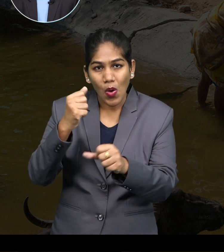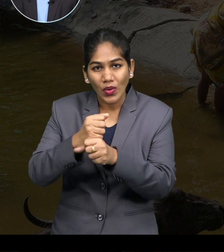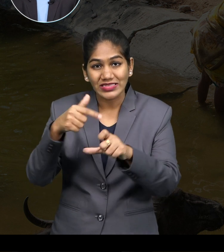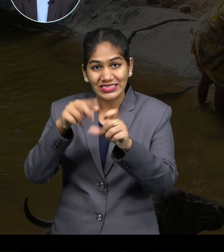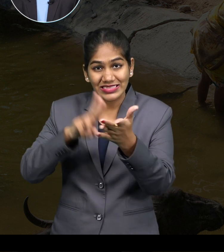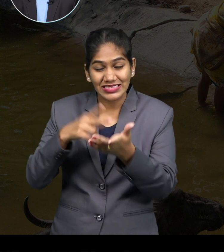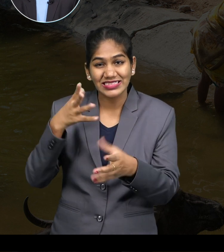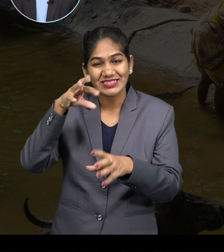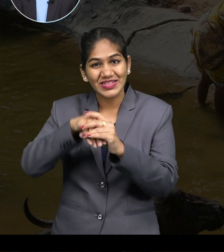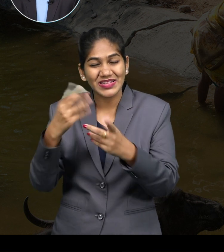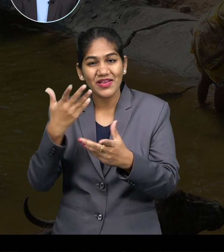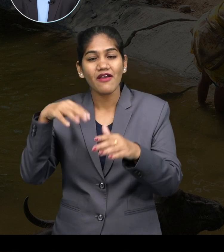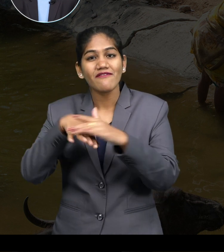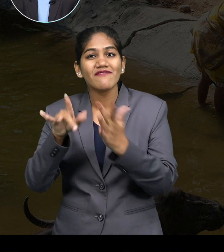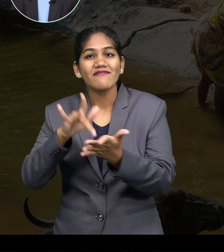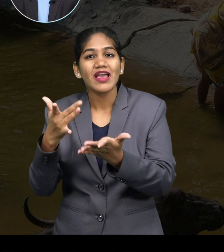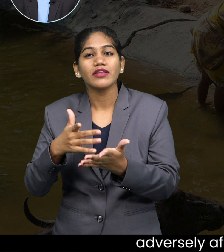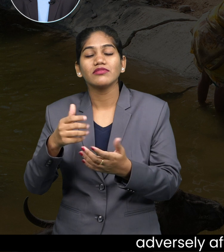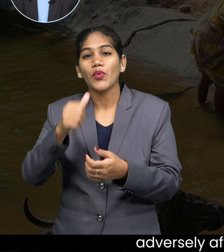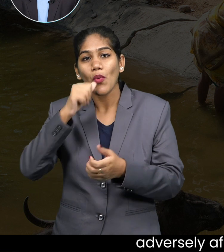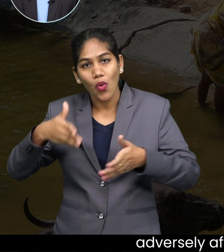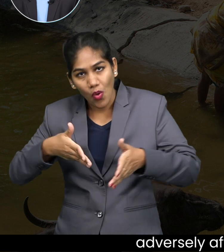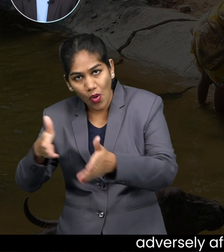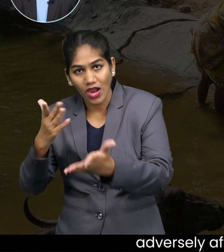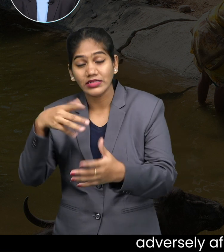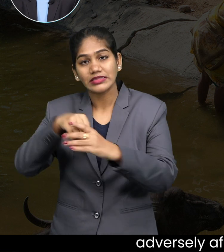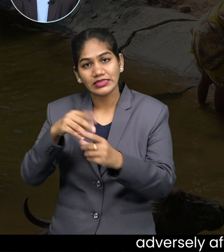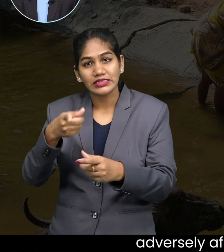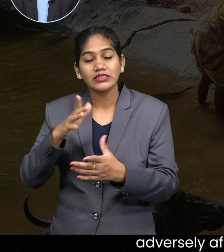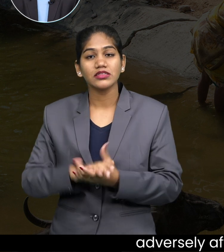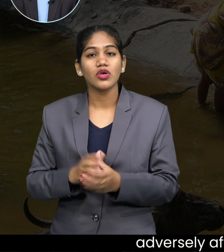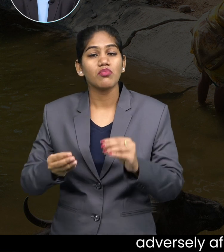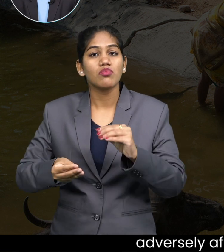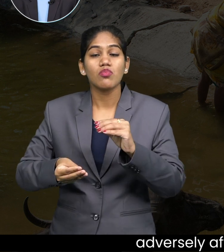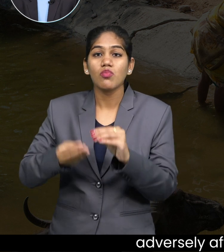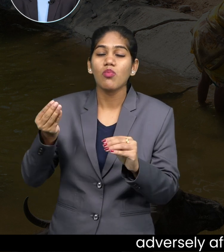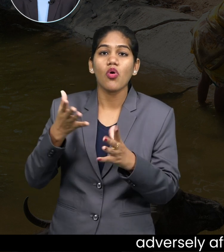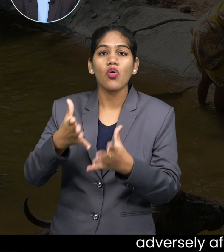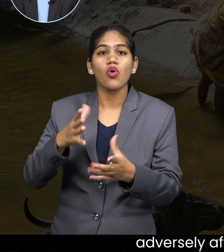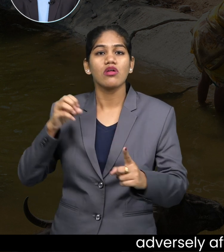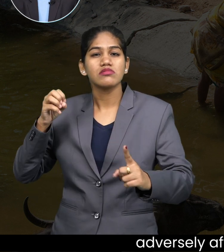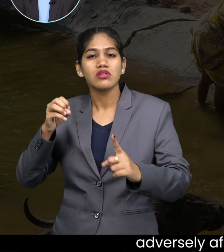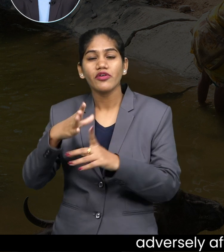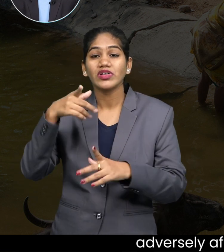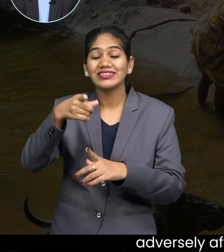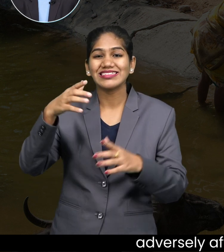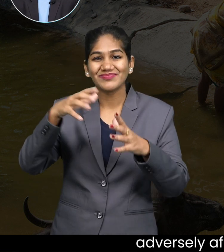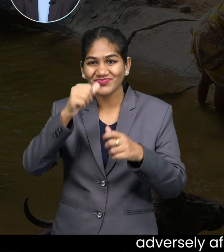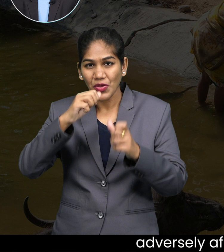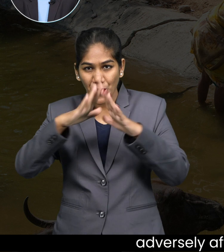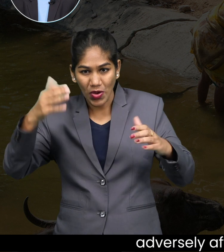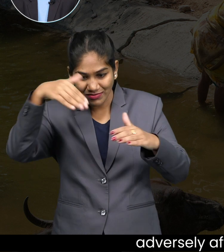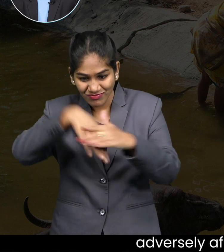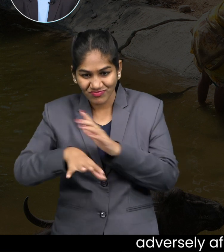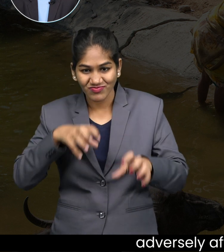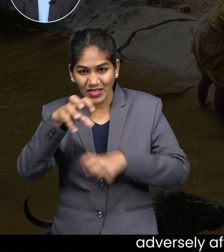bodies would adversely affect these aquatic organisms.